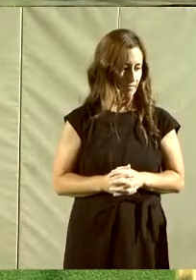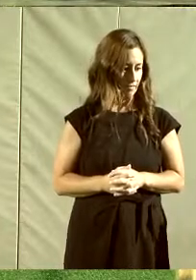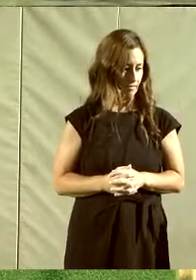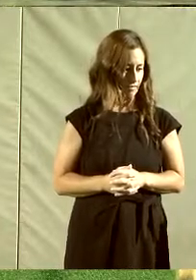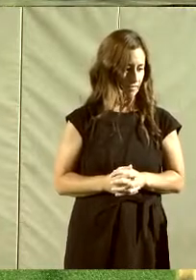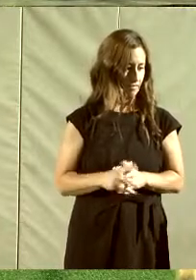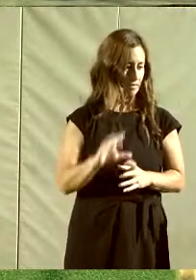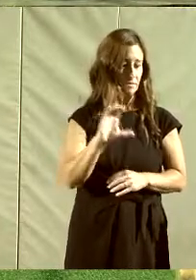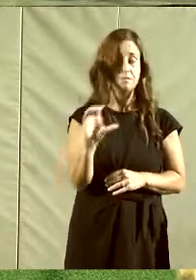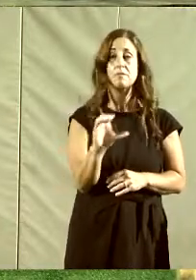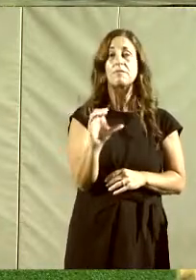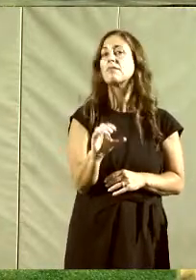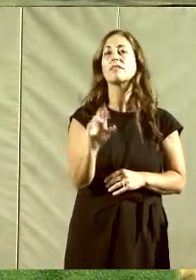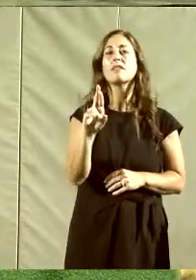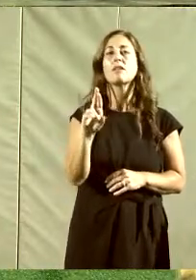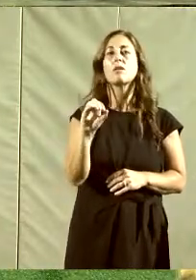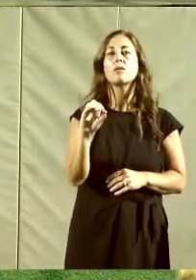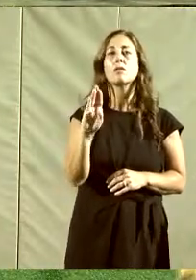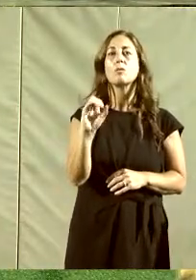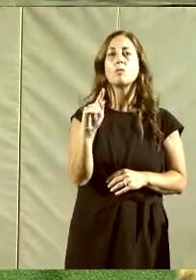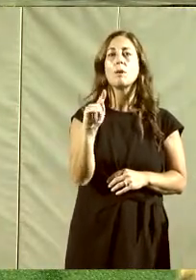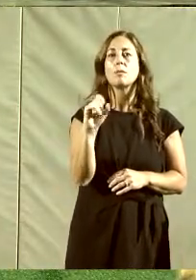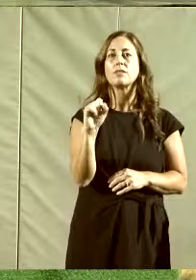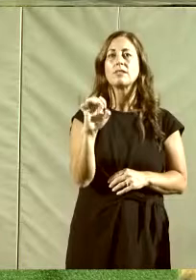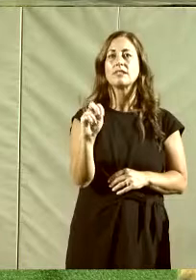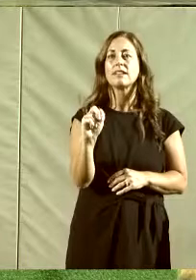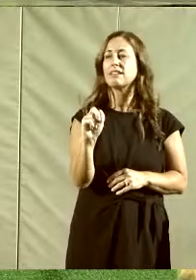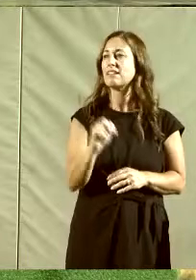Christian James Robertson.